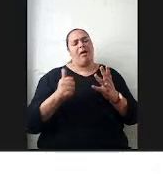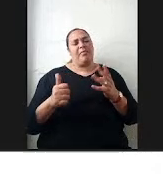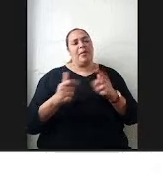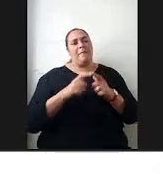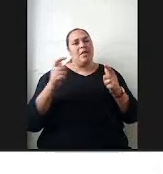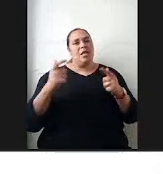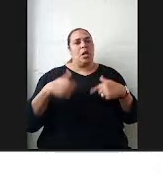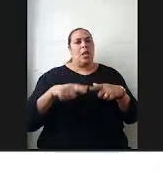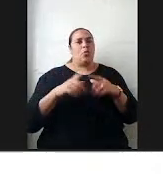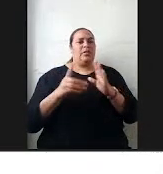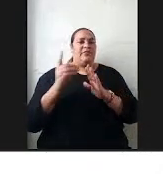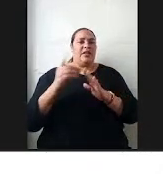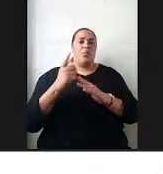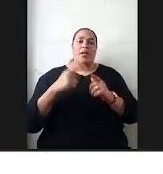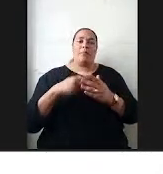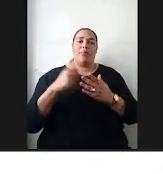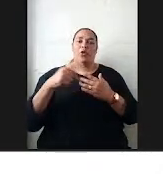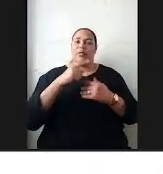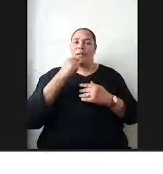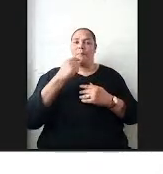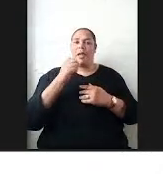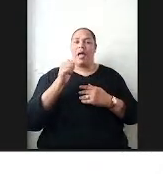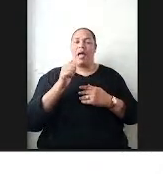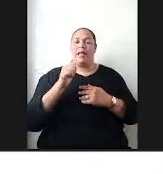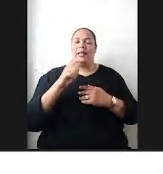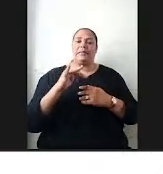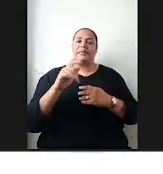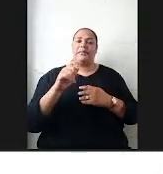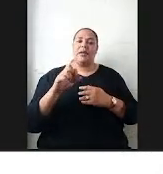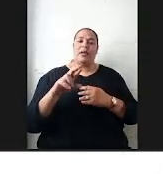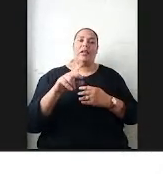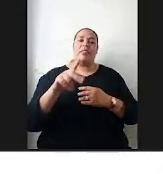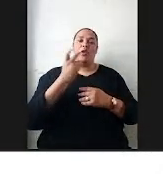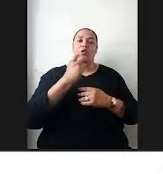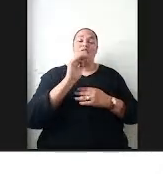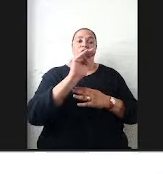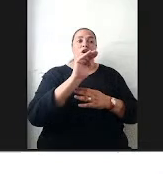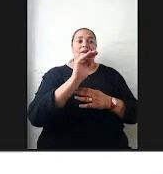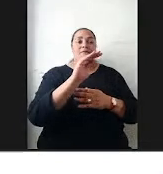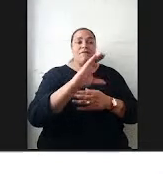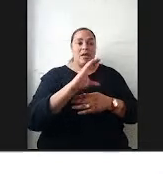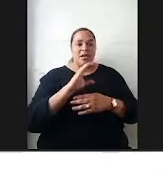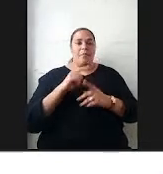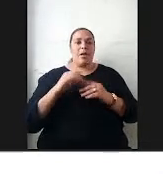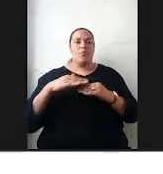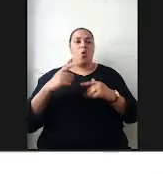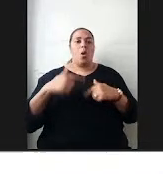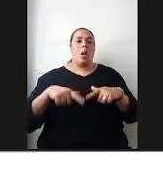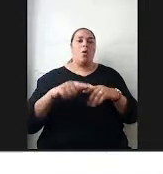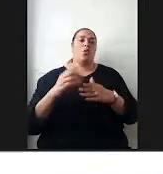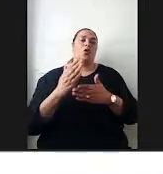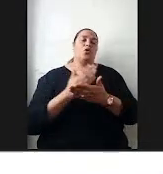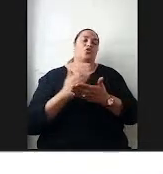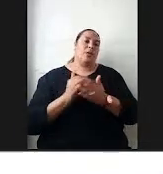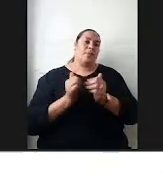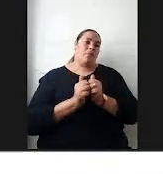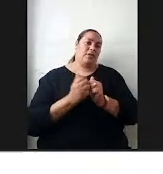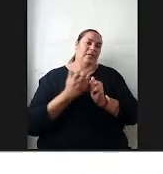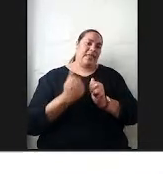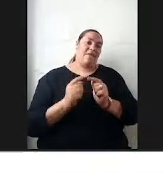the projects is called Atlantia. They're looking for foreign funding, but with local, mostly local shareholding. And what I might